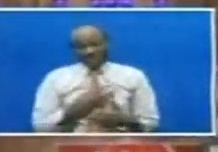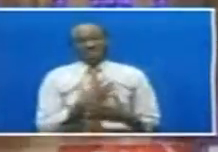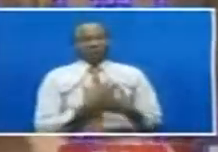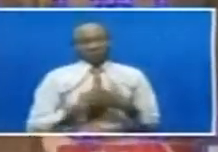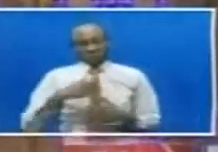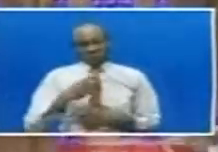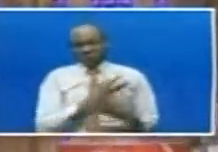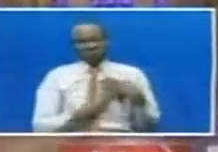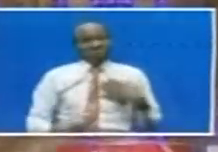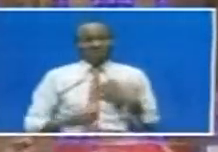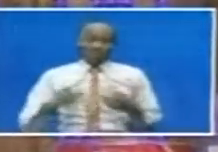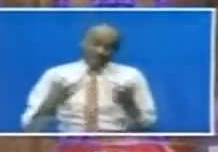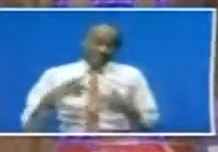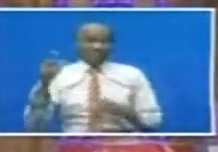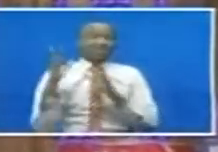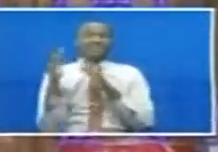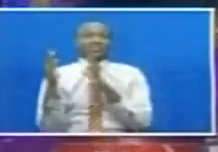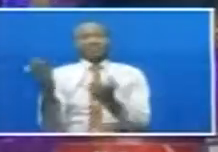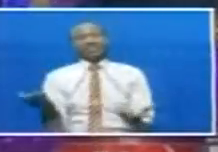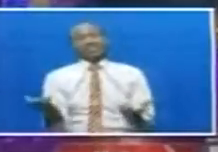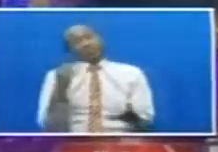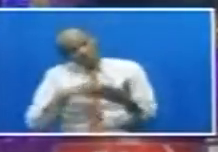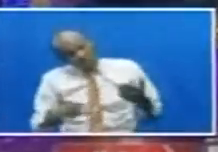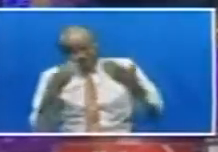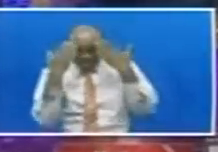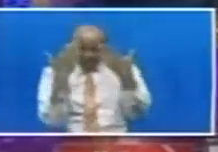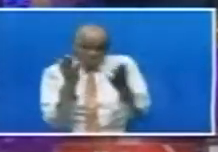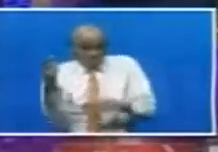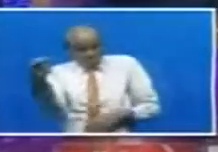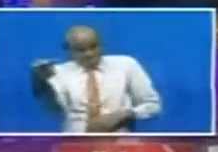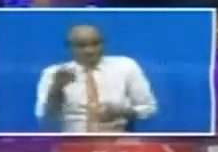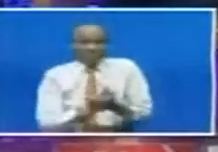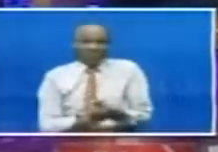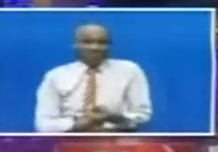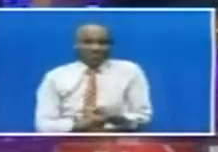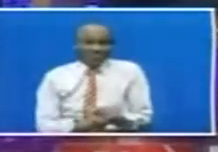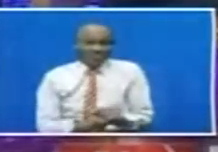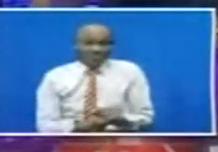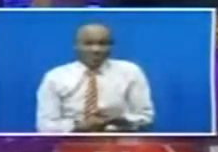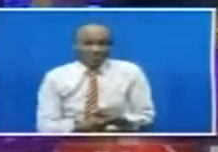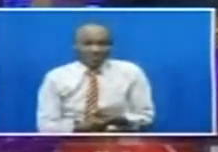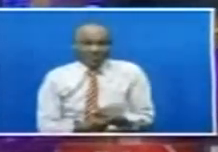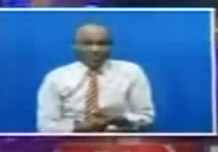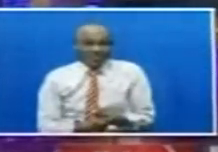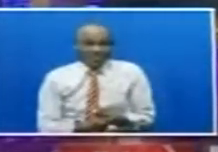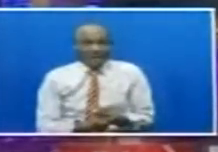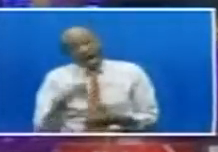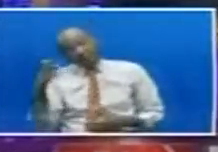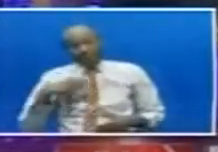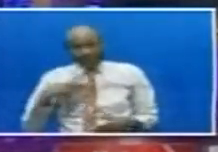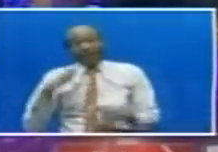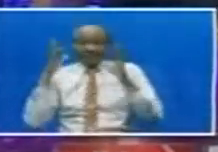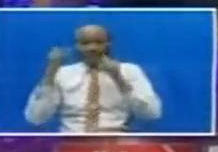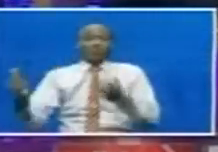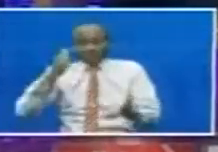perhaps they were expecting, I don't know what it is that they are expecting, because you know, they were expecting to be appointed. I'll say that they